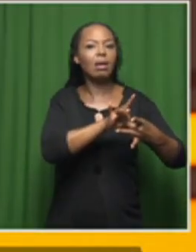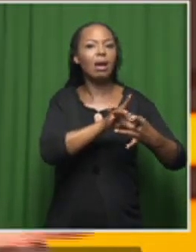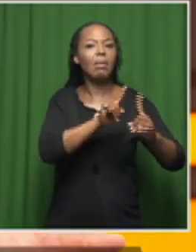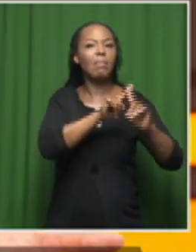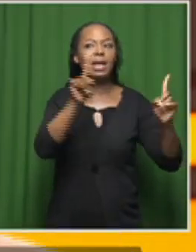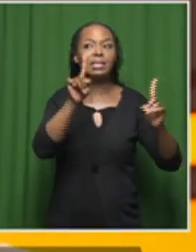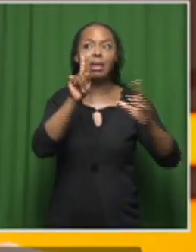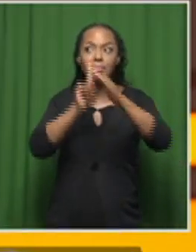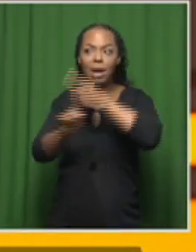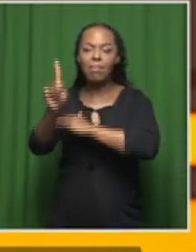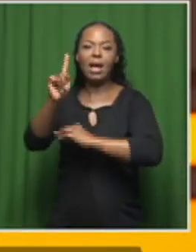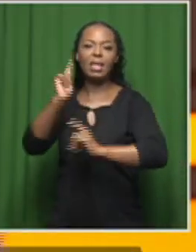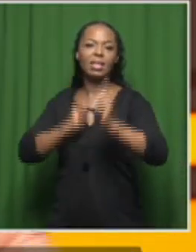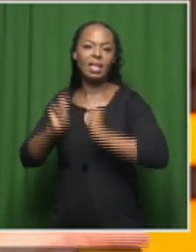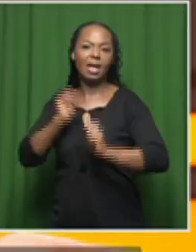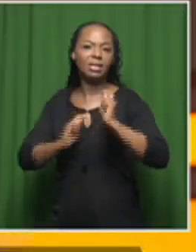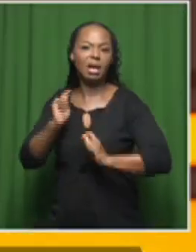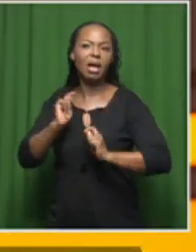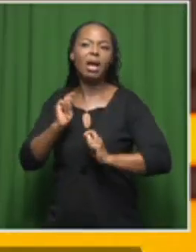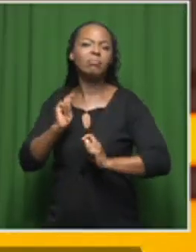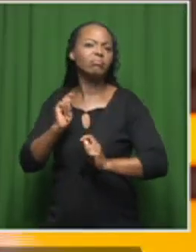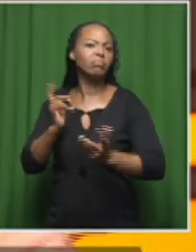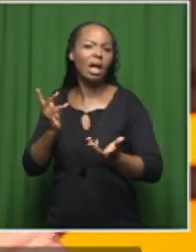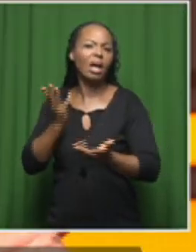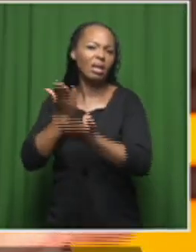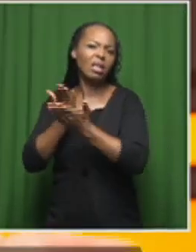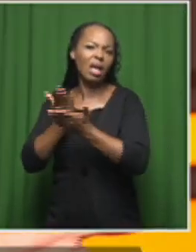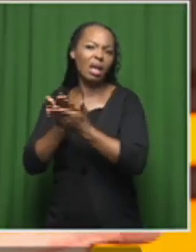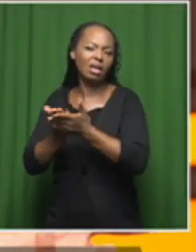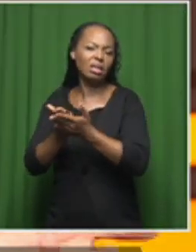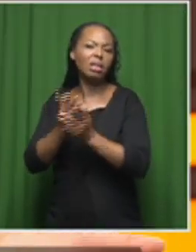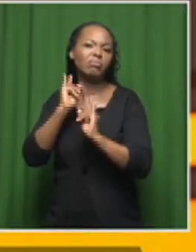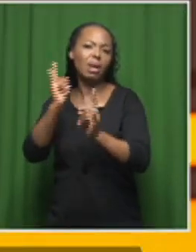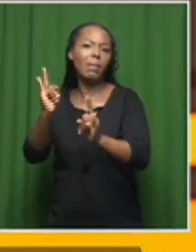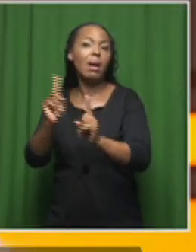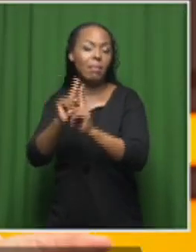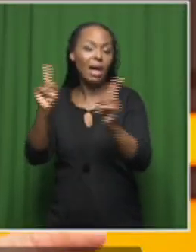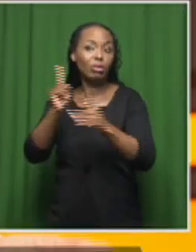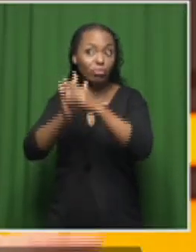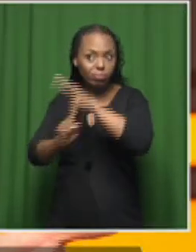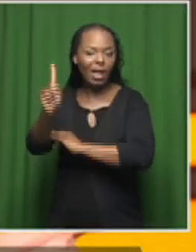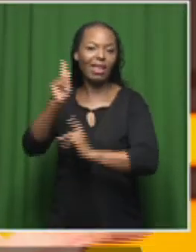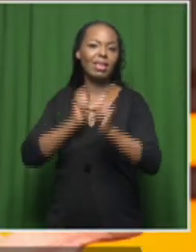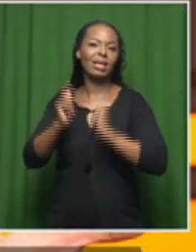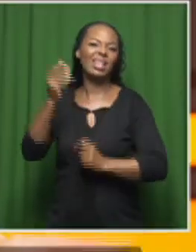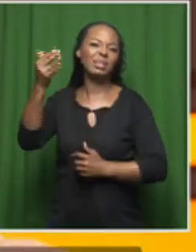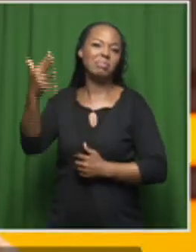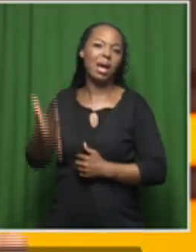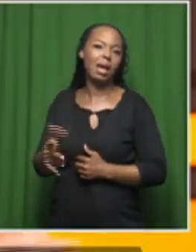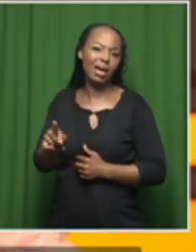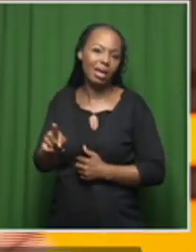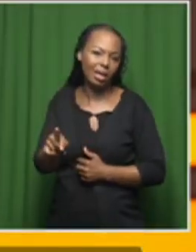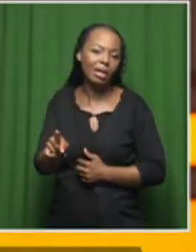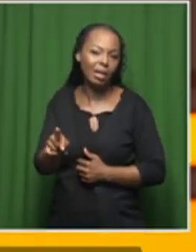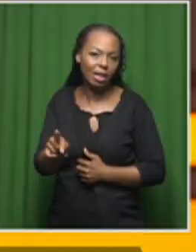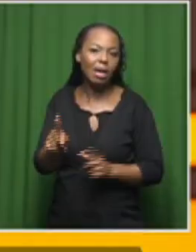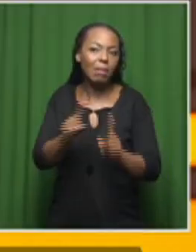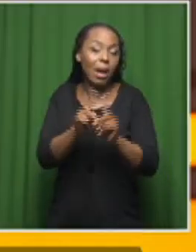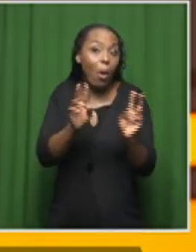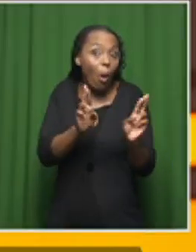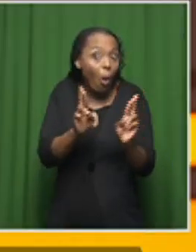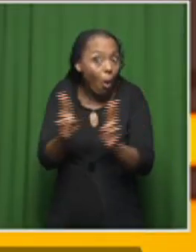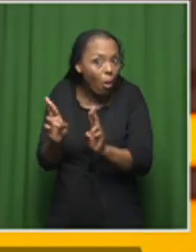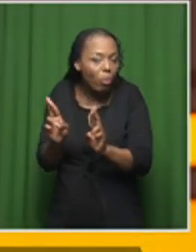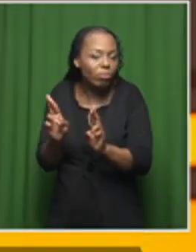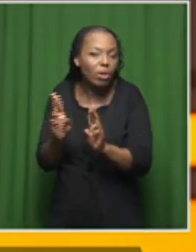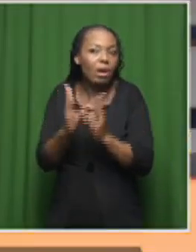production if one is able to. They are expensive, but, you know, hopefully we can get benefactors who would help people to